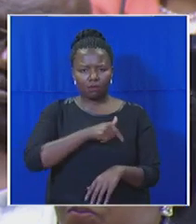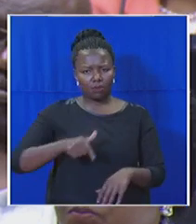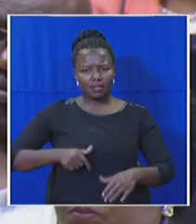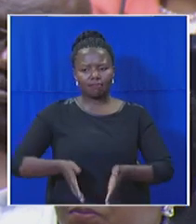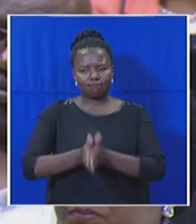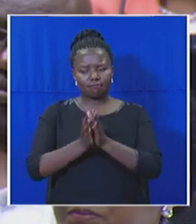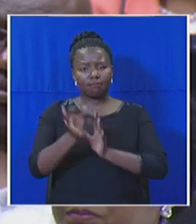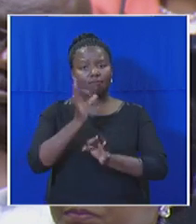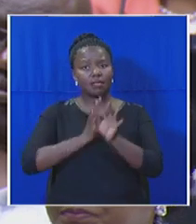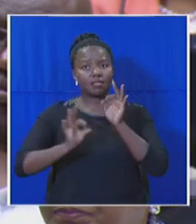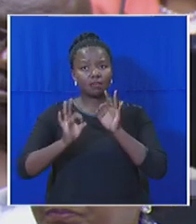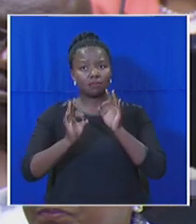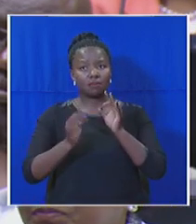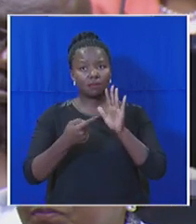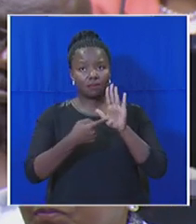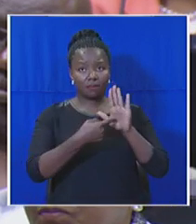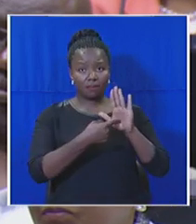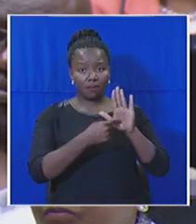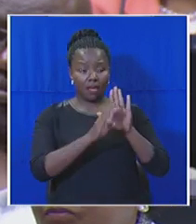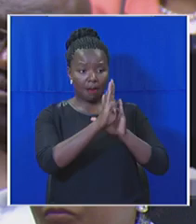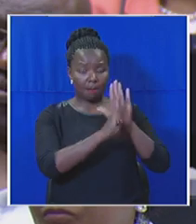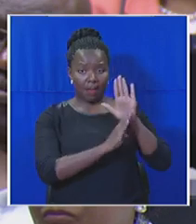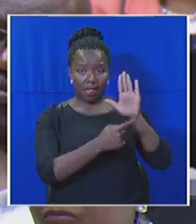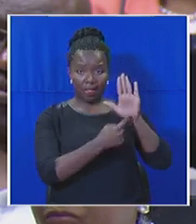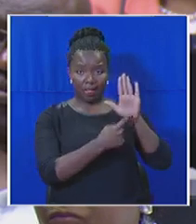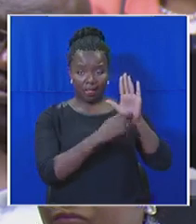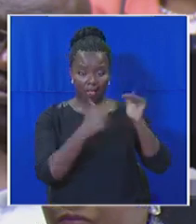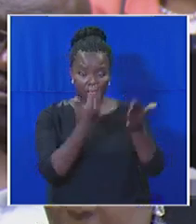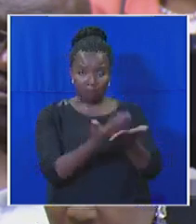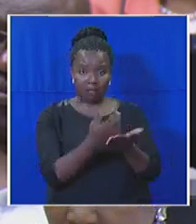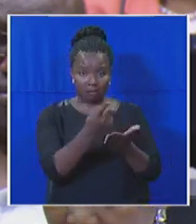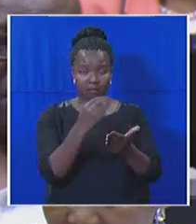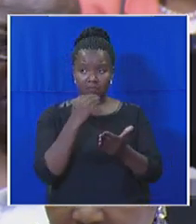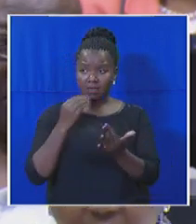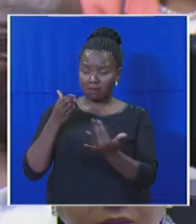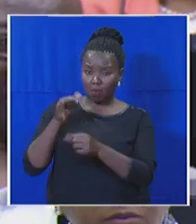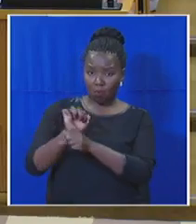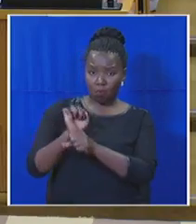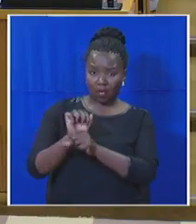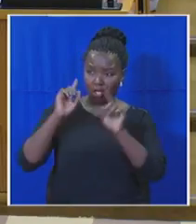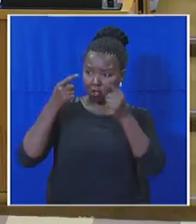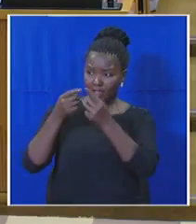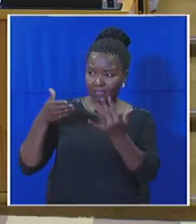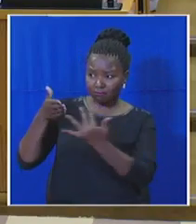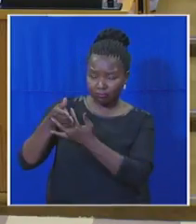would not interfere with academic freedom? I thank you. The Honorable the President.